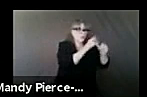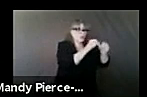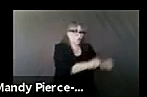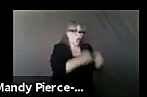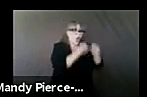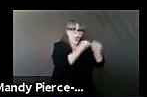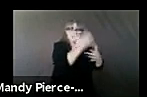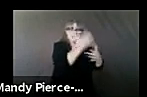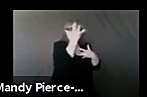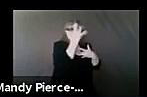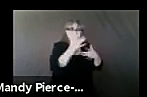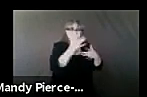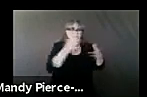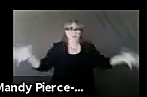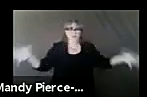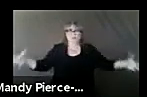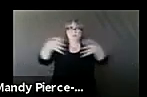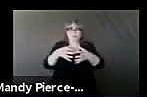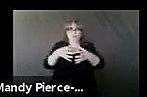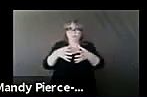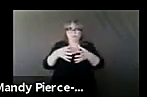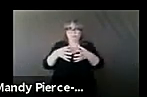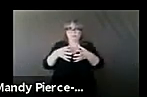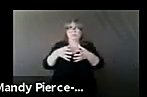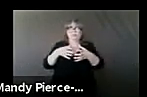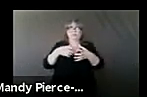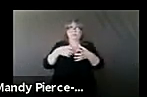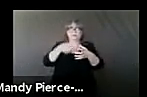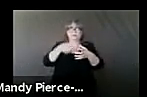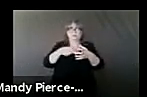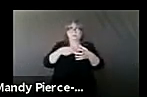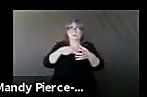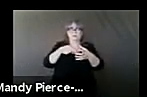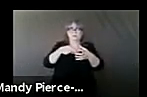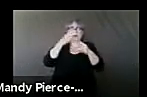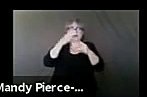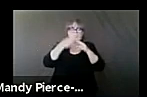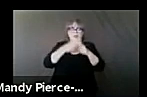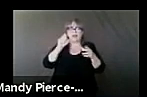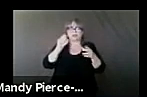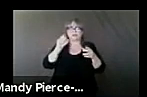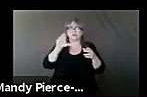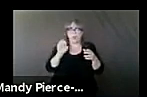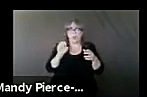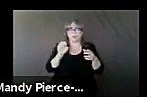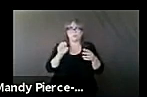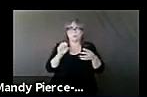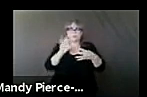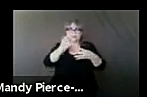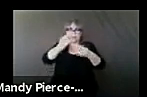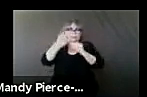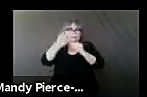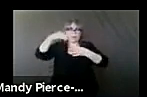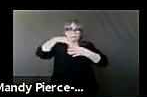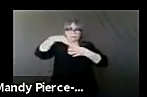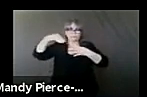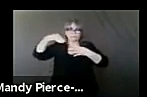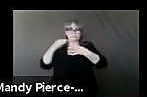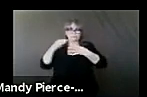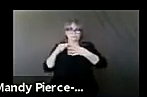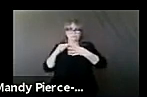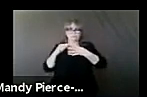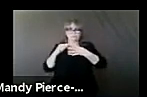score. And final scores are then used as they make decisions on allocation. There may be times, however, that